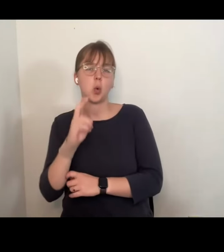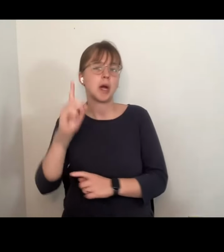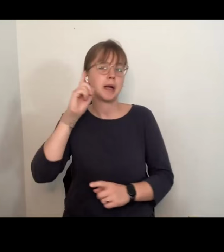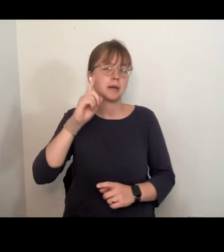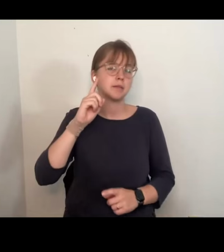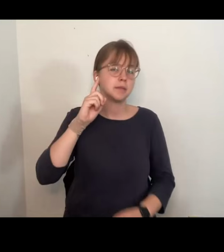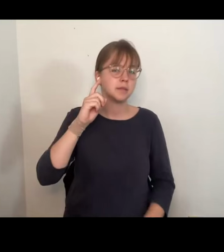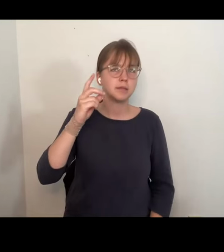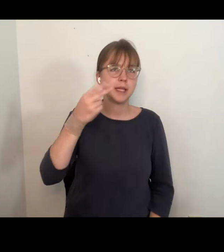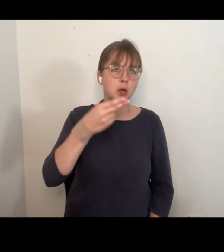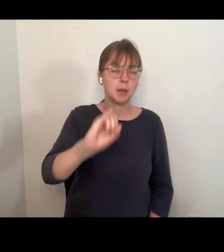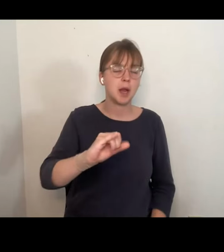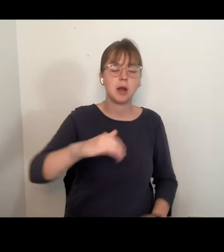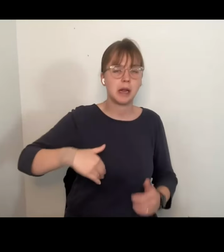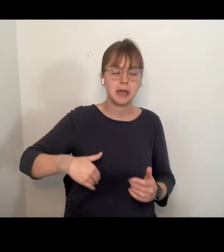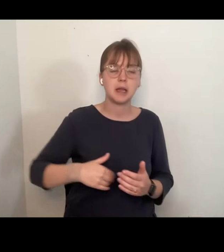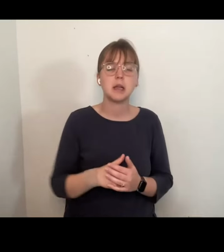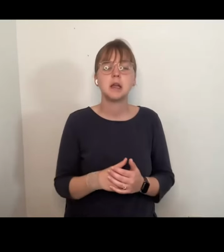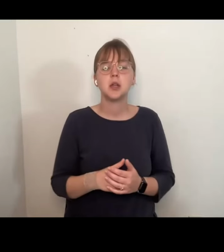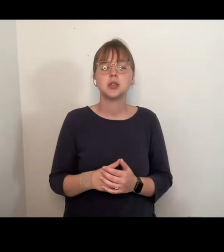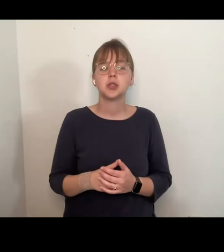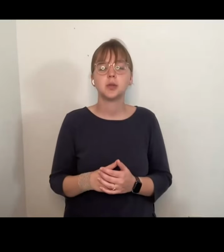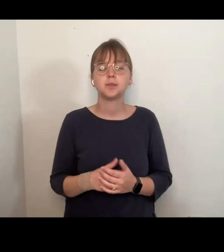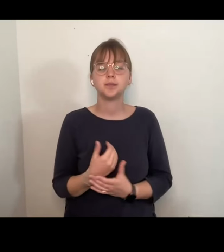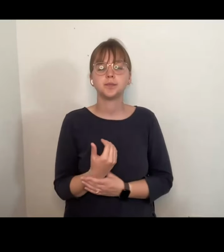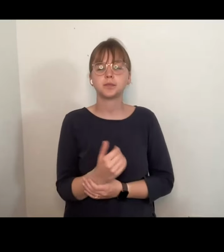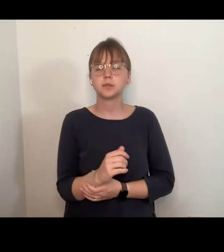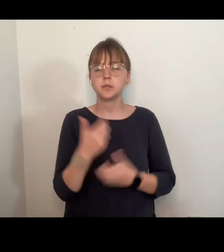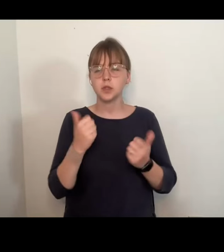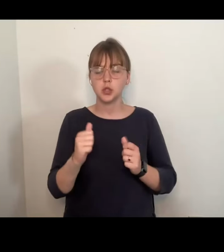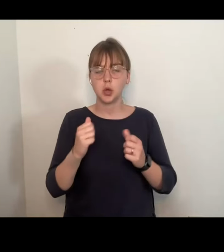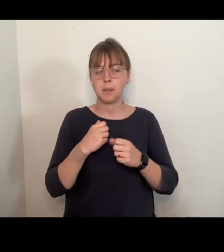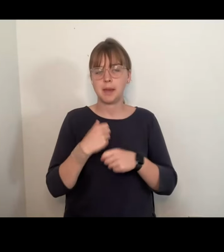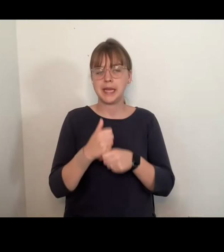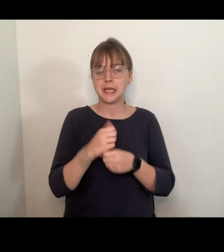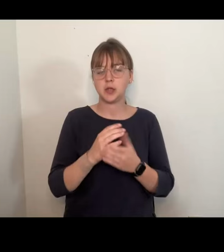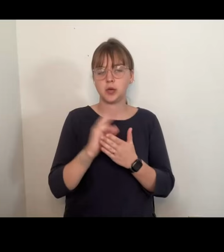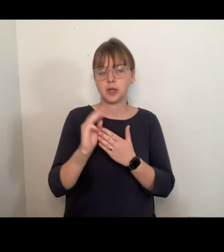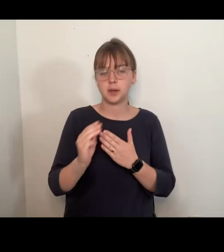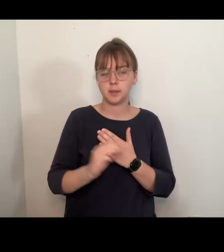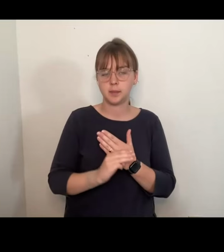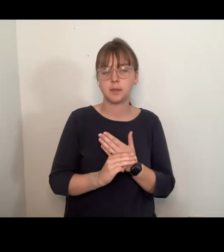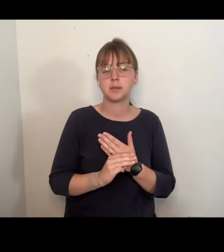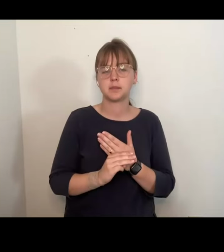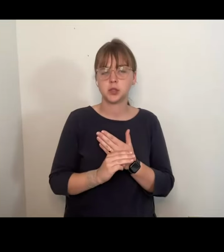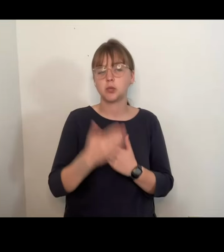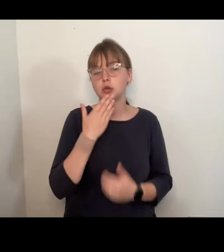We're still finishing even just creating all the curriculums, and then we are going to be working on that. It's a great